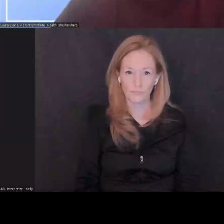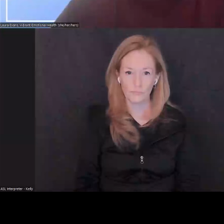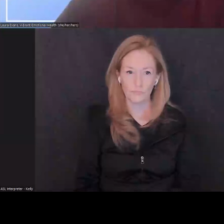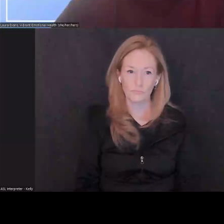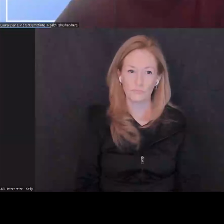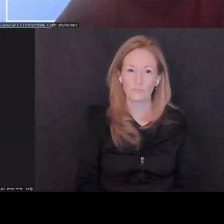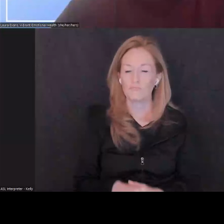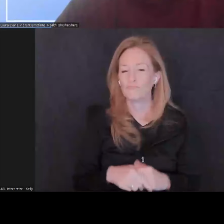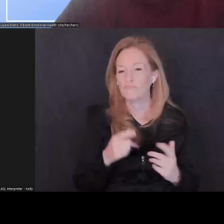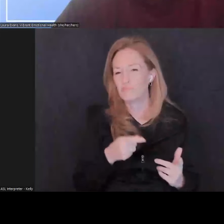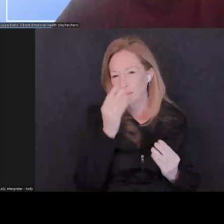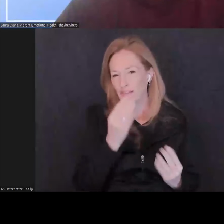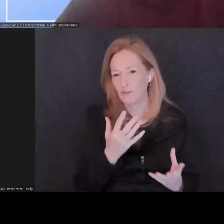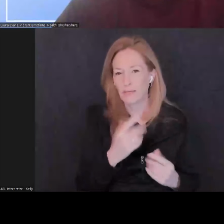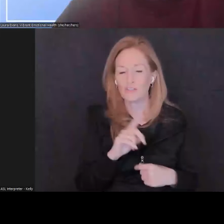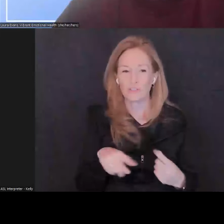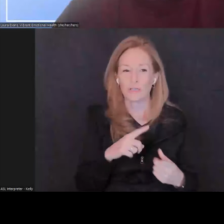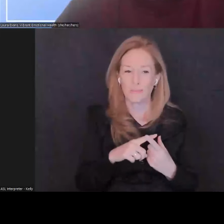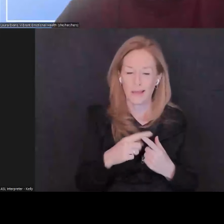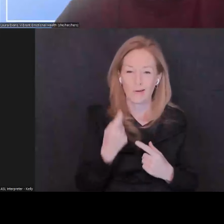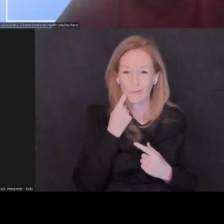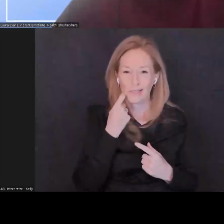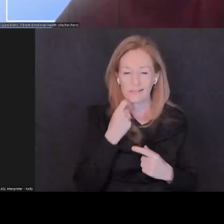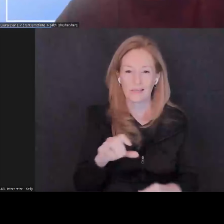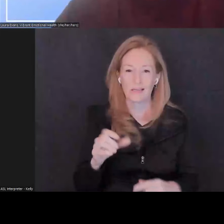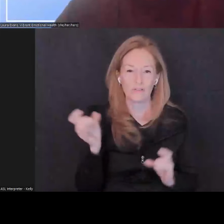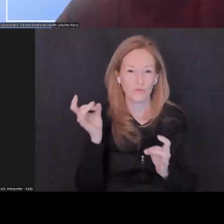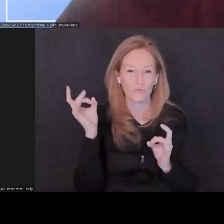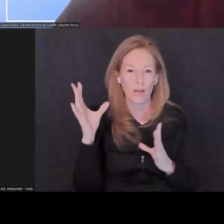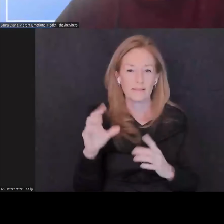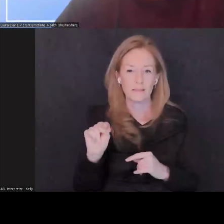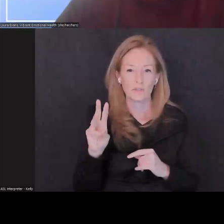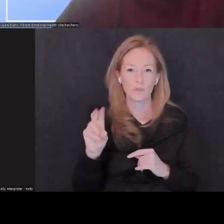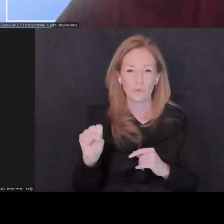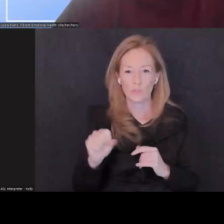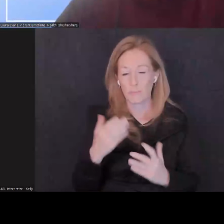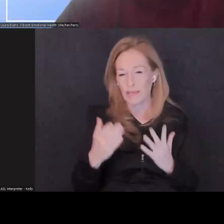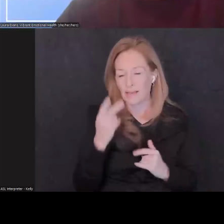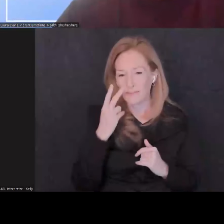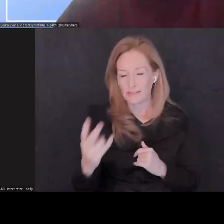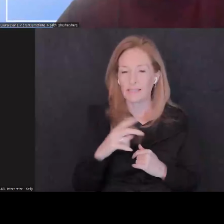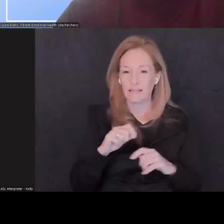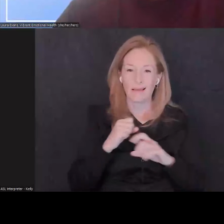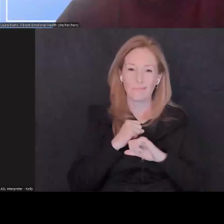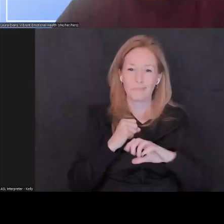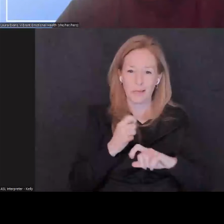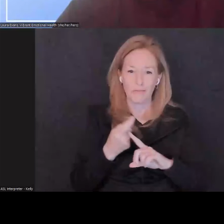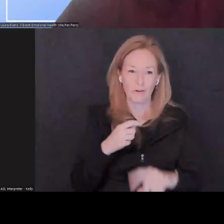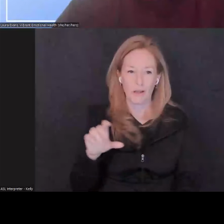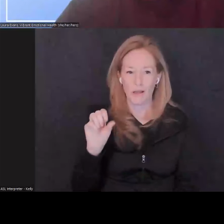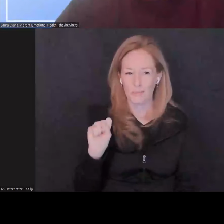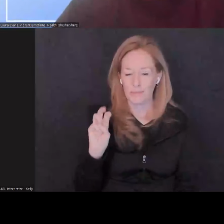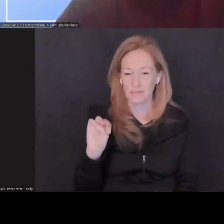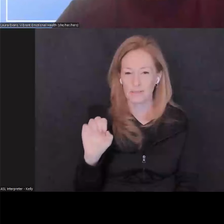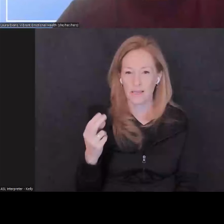Just some quick updates on the latest crisis news. You all may have seen this press release from SAMHSA. If not, we will be sure to drop